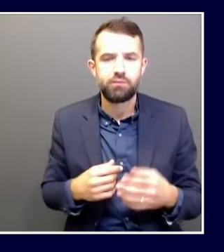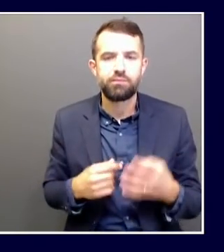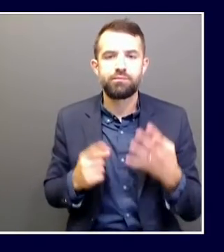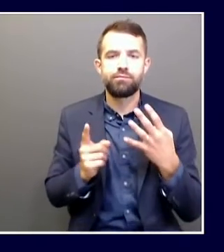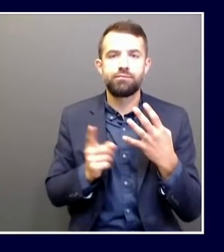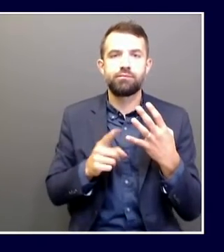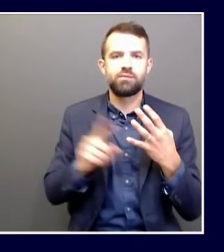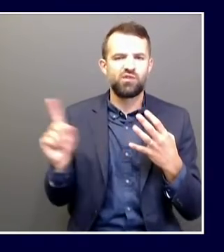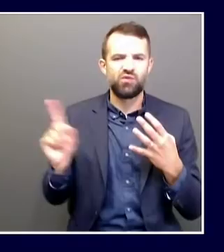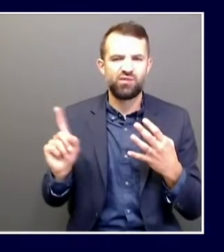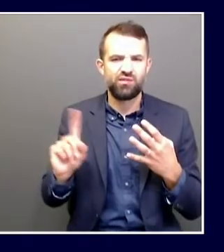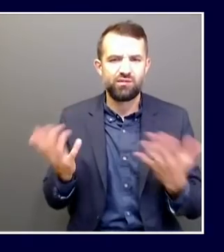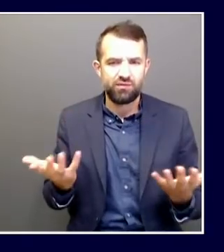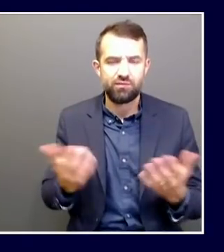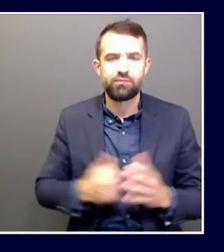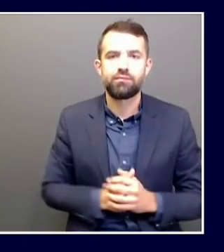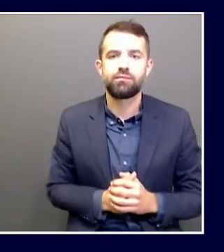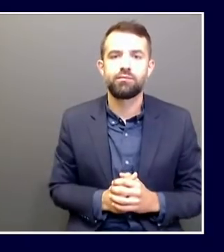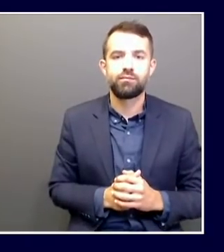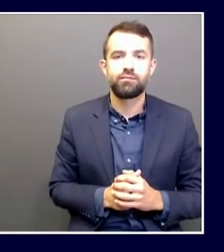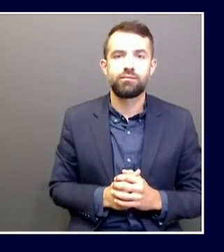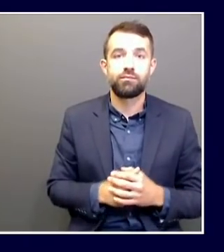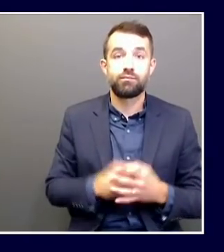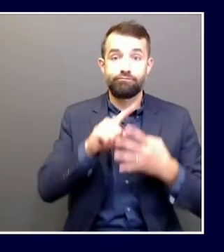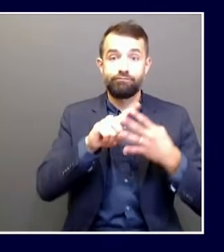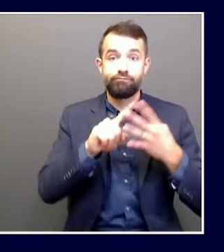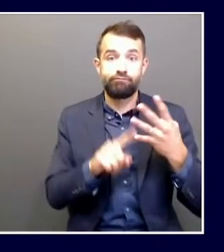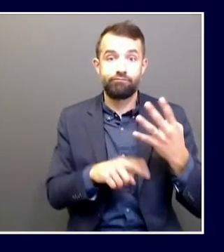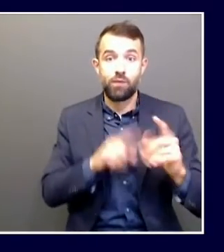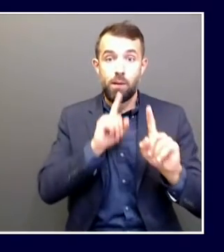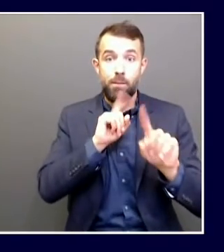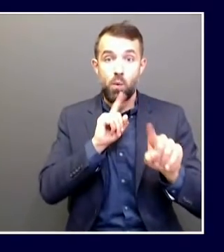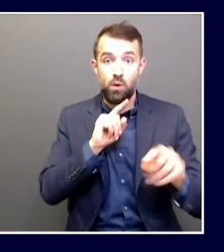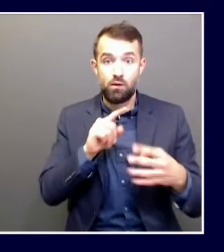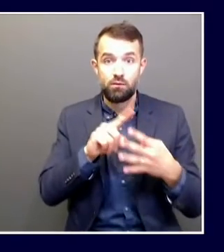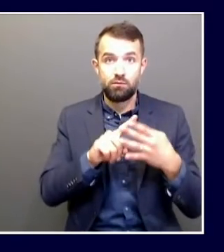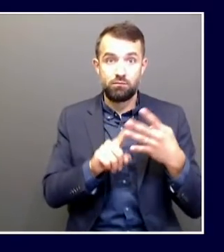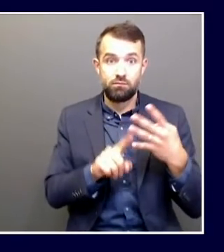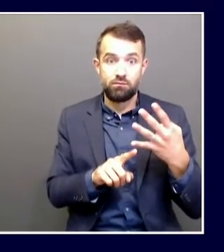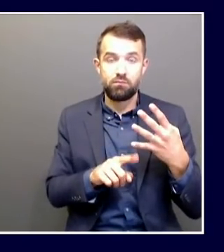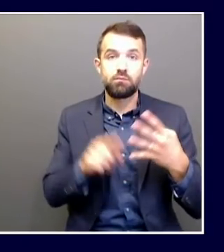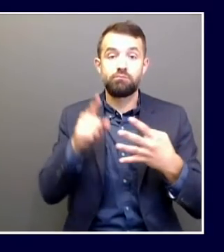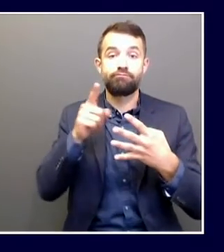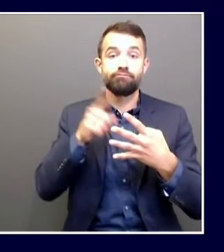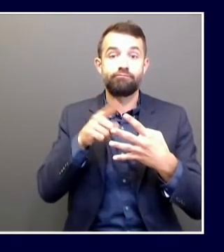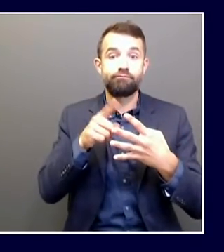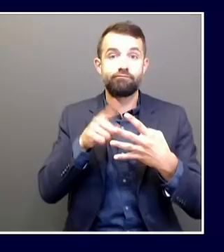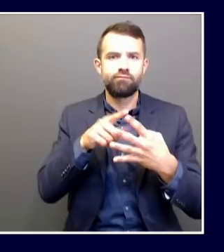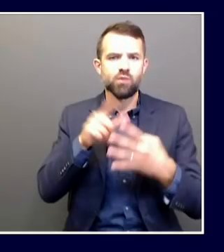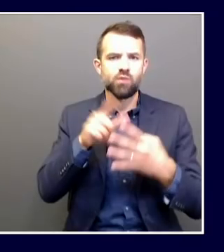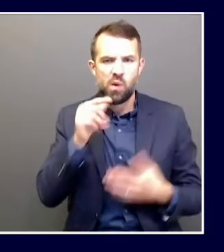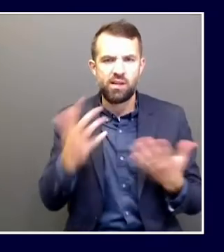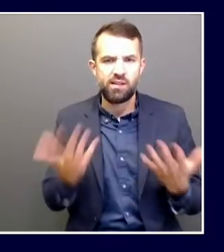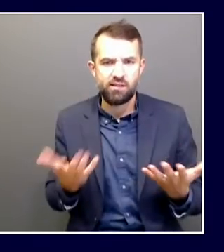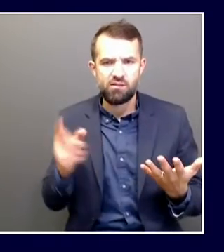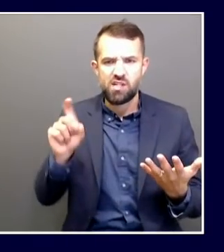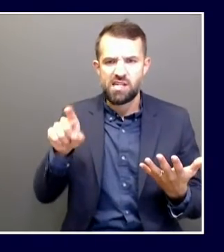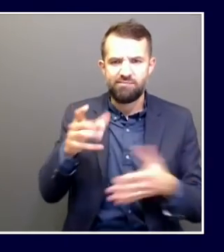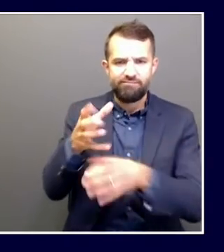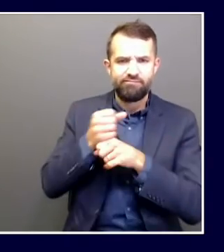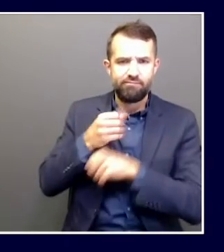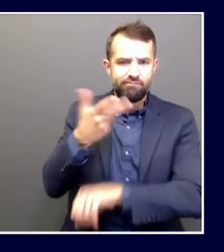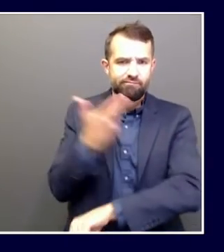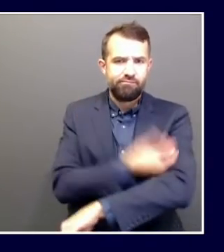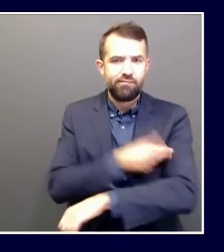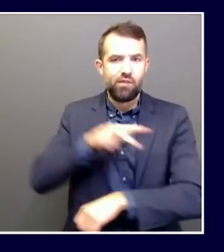get a booster. And there are a couple of categories of folks who, according to the US CDC, are now eligible for a